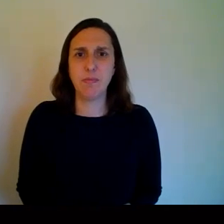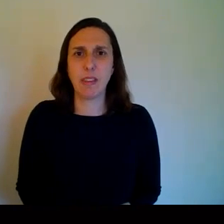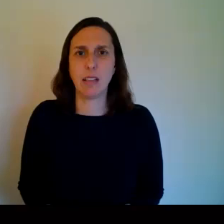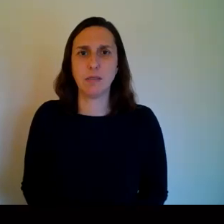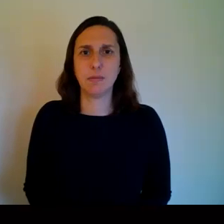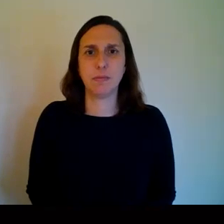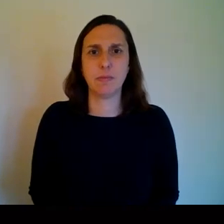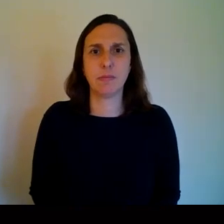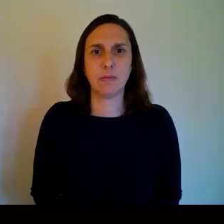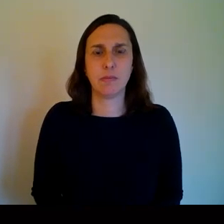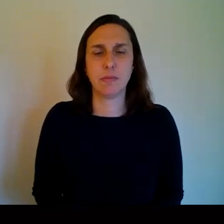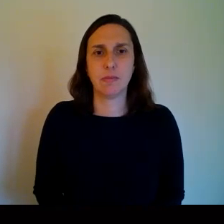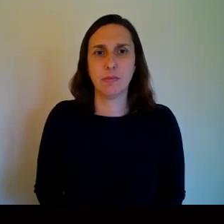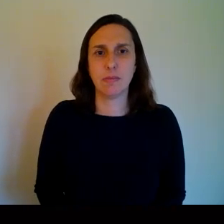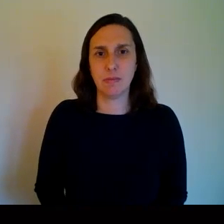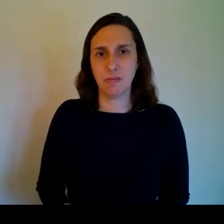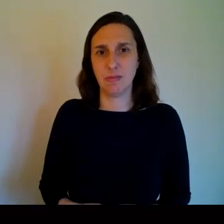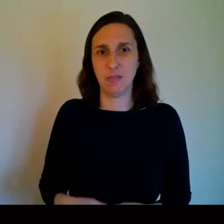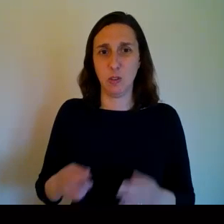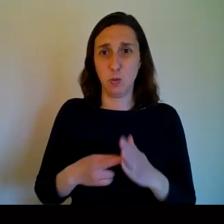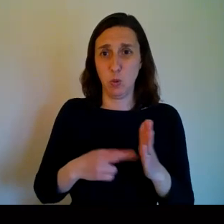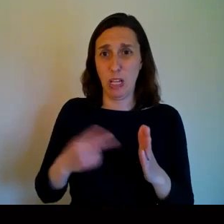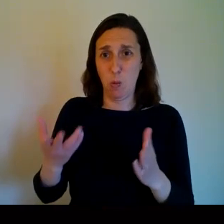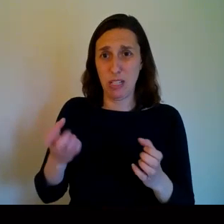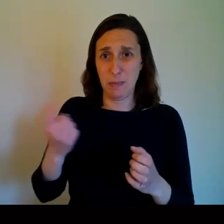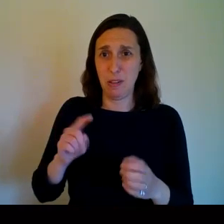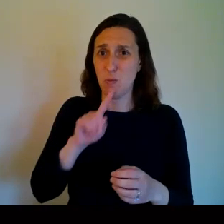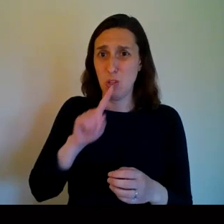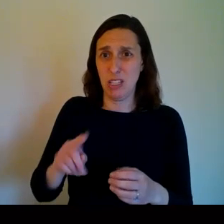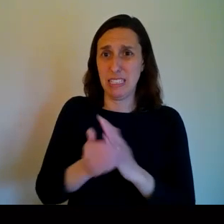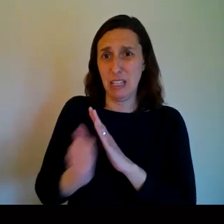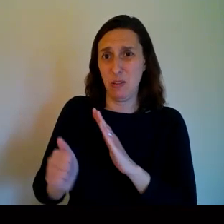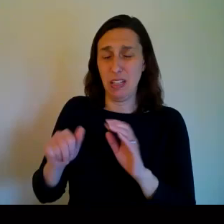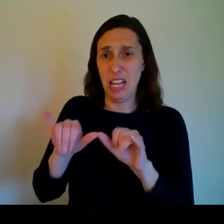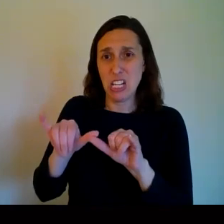Those rules, I would want someone really, really good at the engineering of it, the science of it,